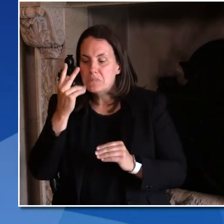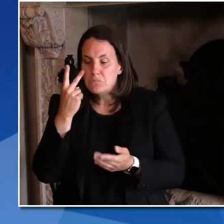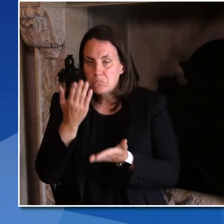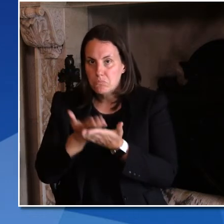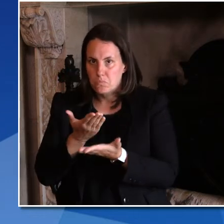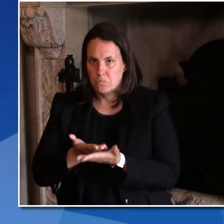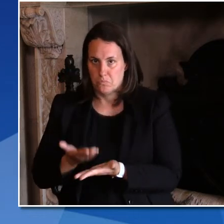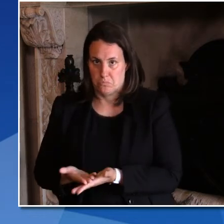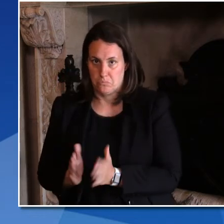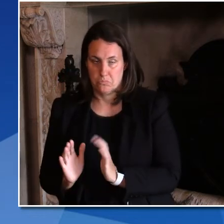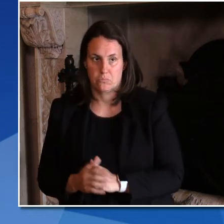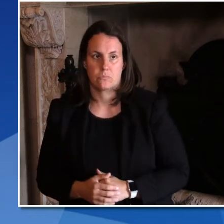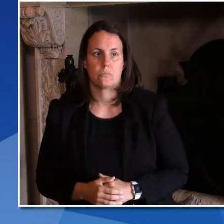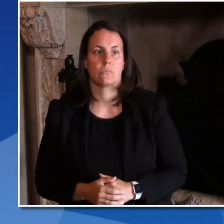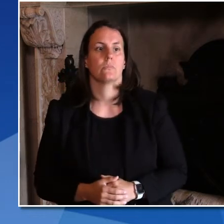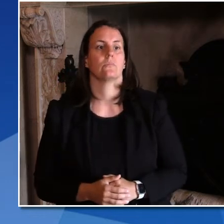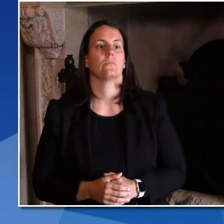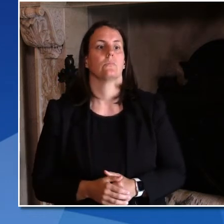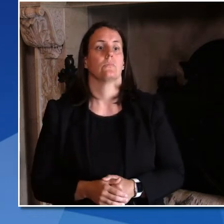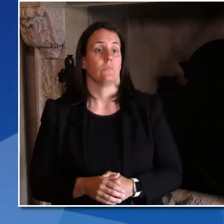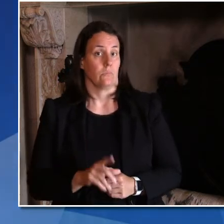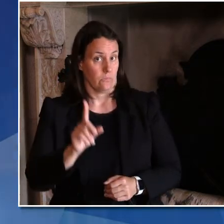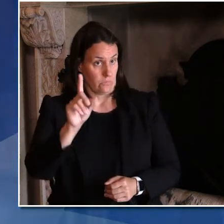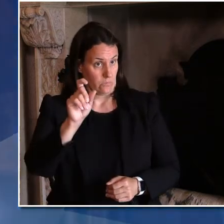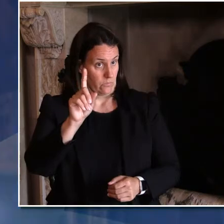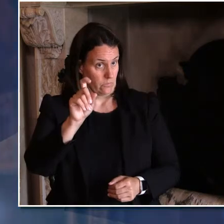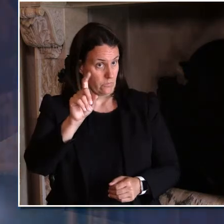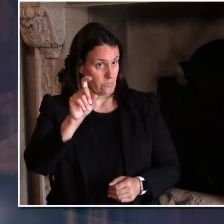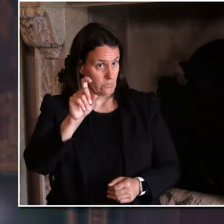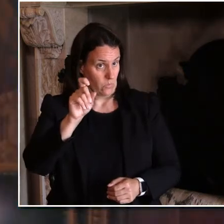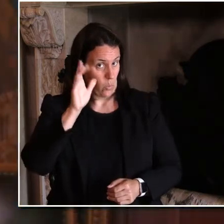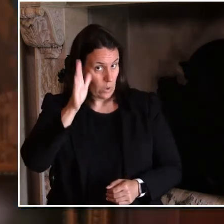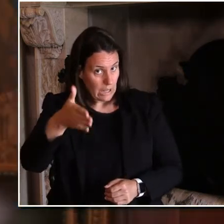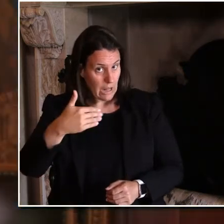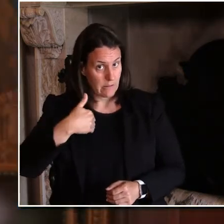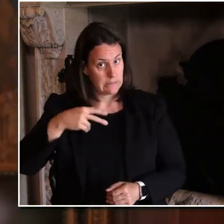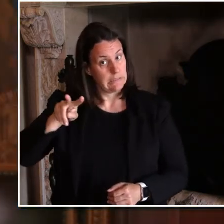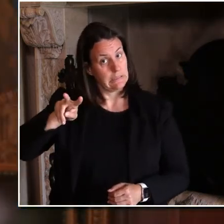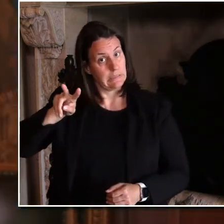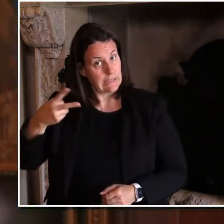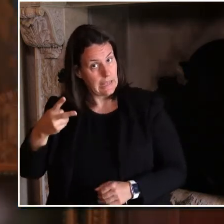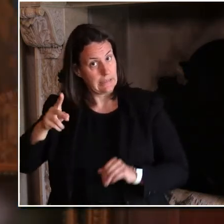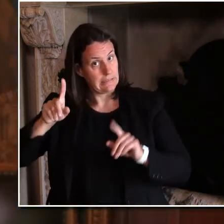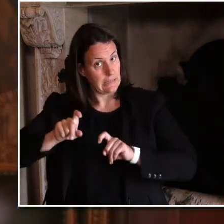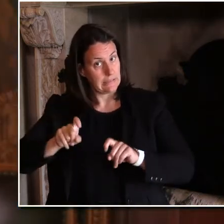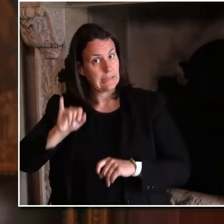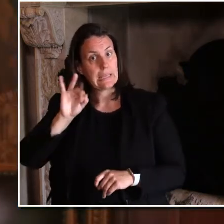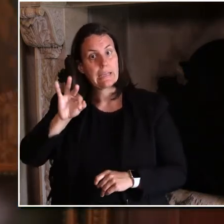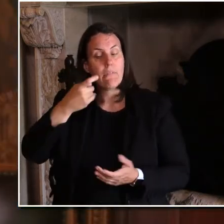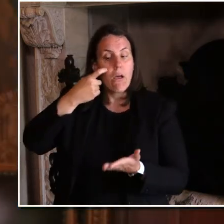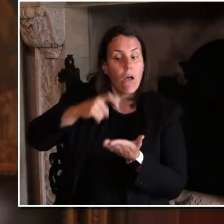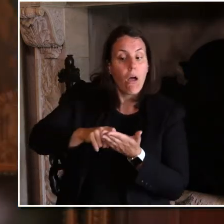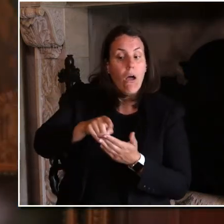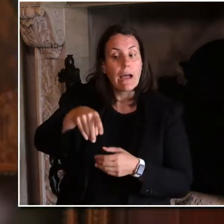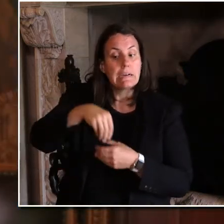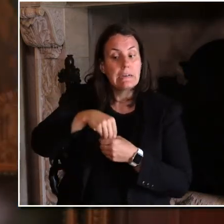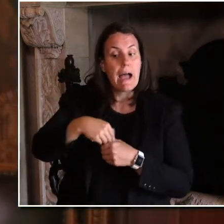on manufacturers for antibody tests. Sure. Thanks. Well, I'll do the best I can for those questions. So